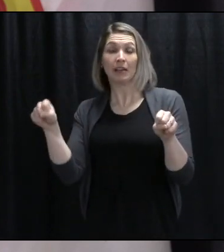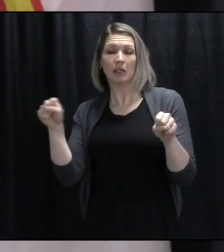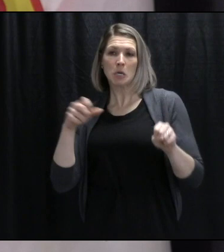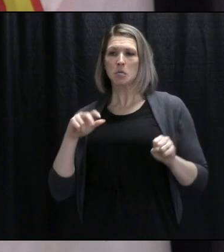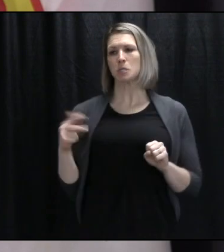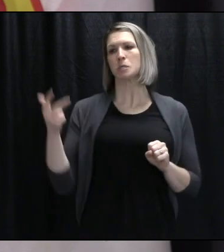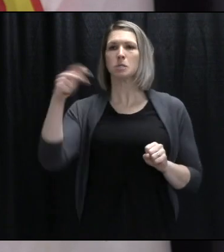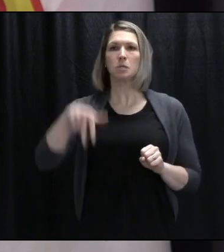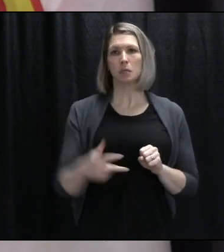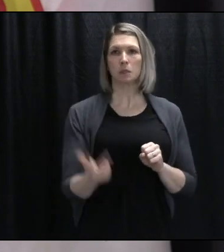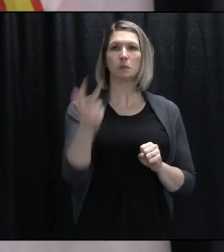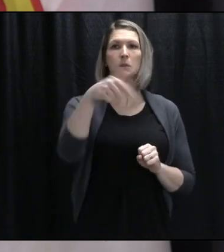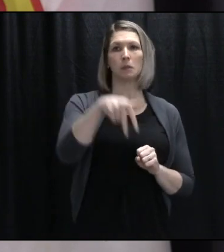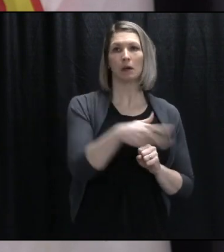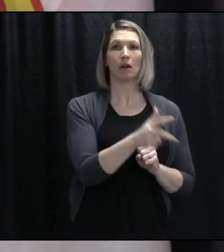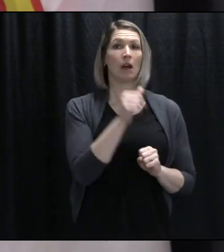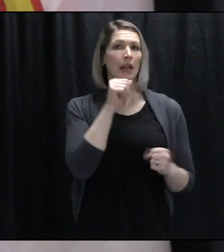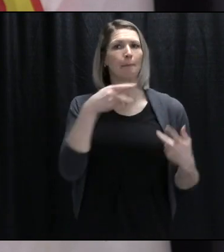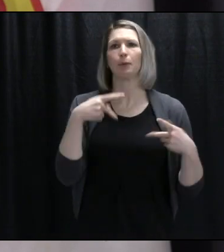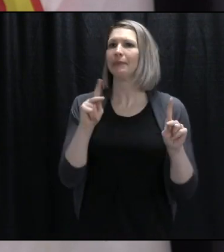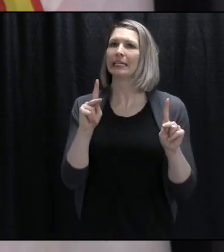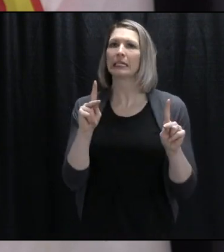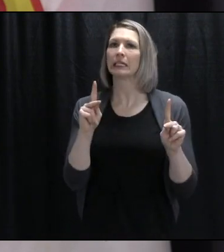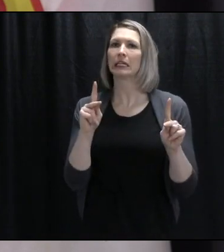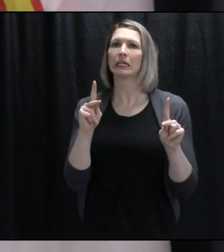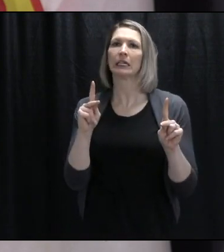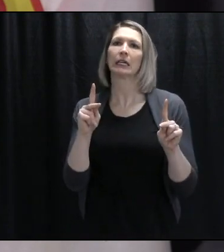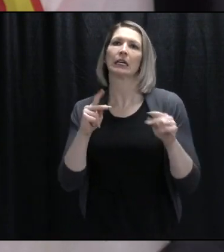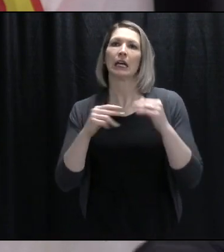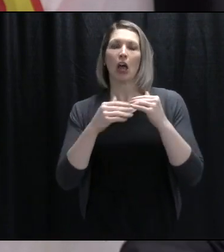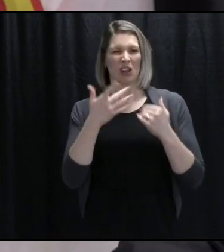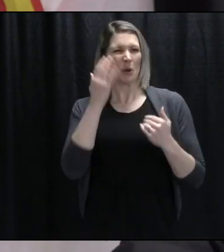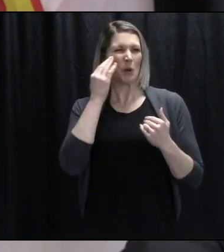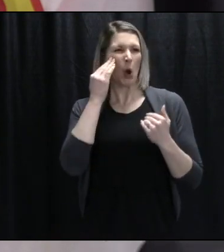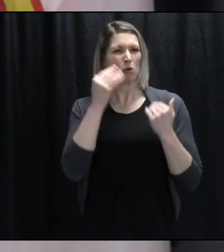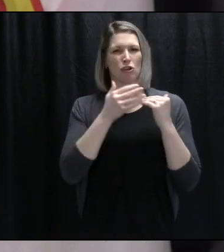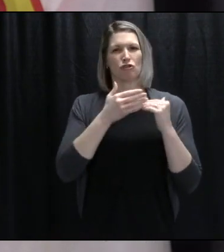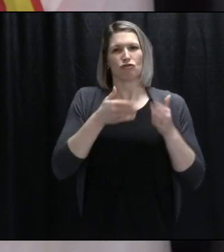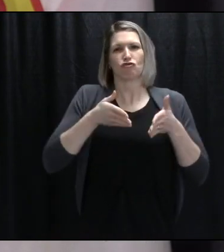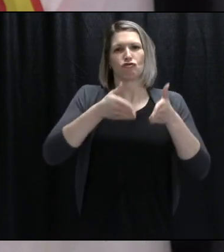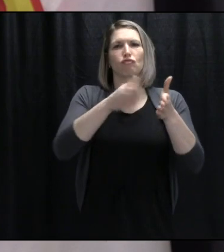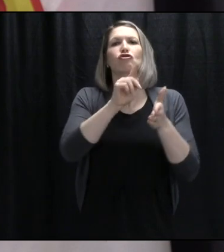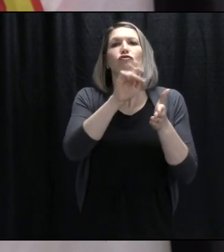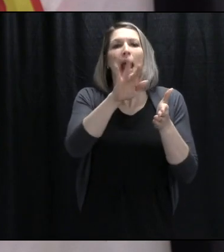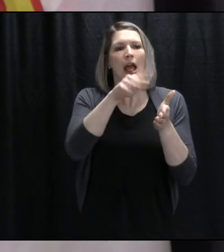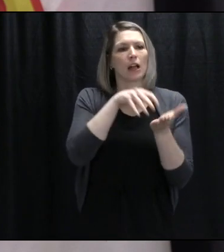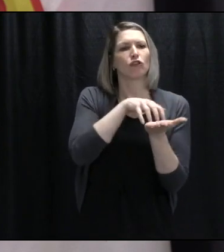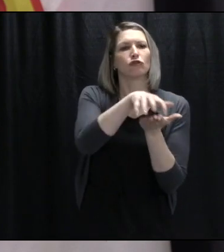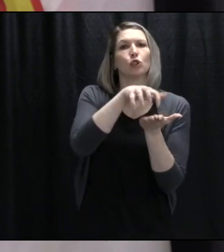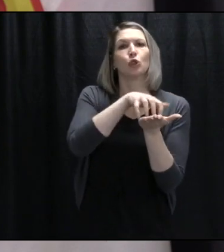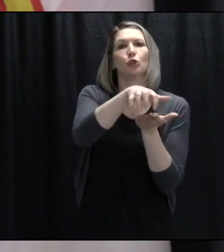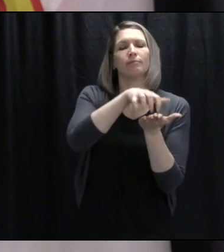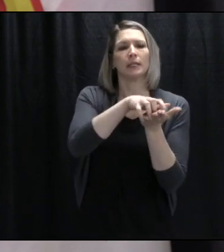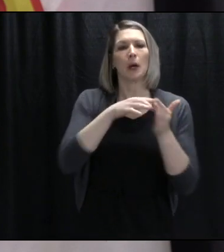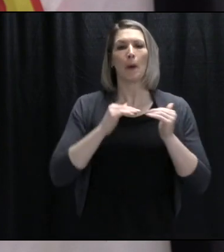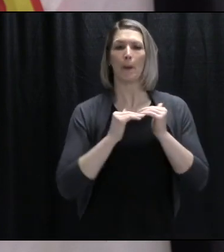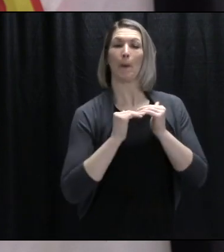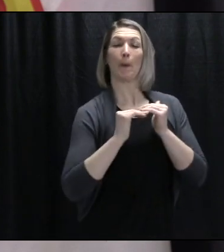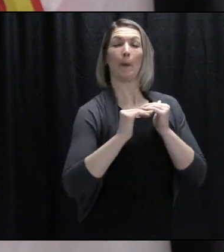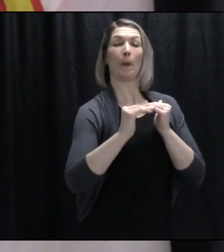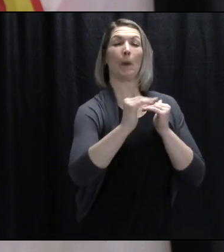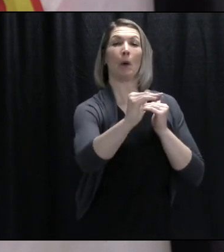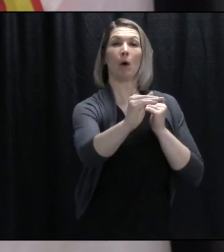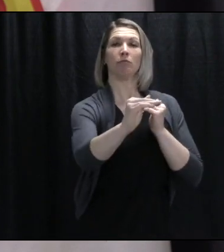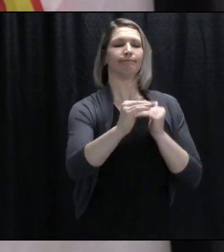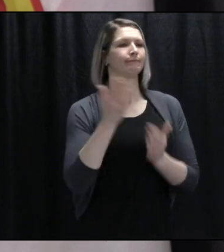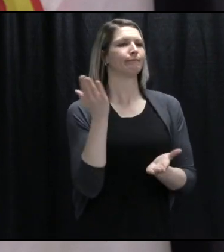necessary. Think about what you're doing. Stay home. Now, I am aware of the positions that the councils in Labrador